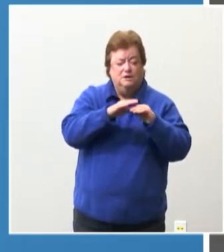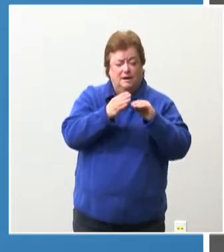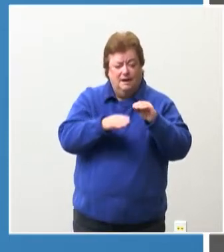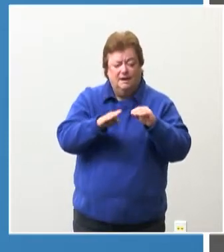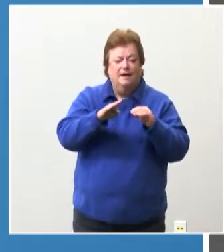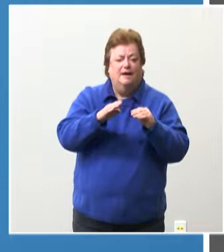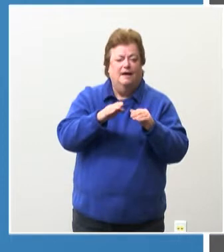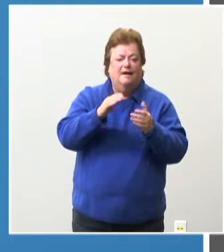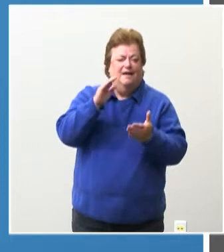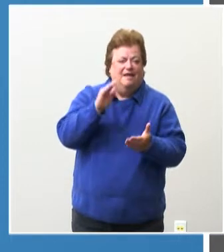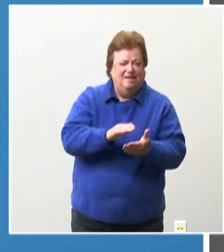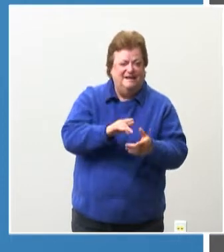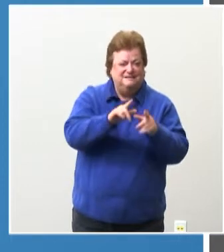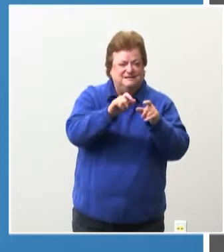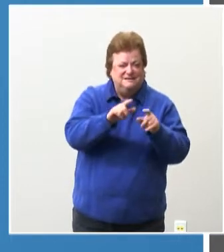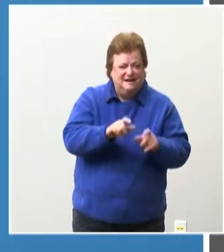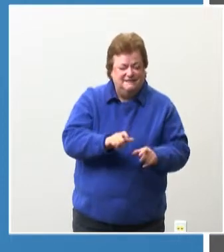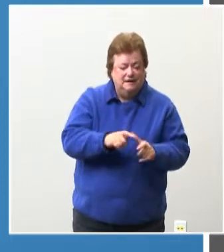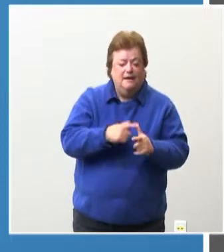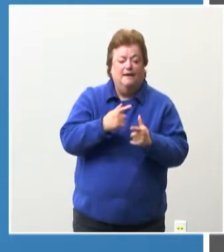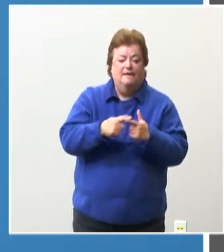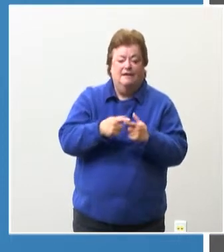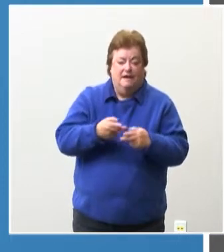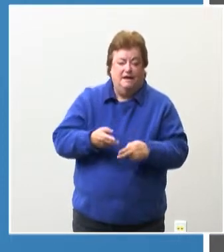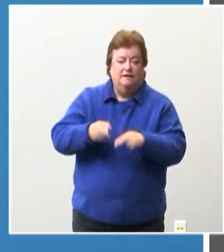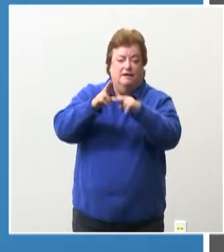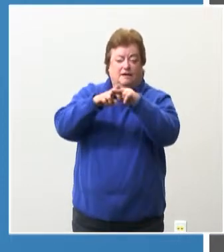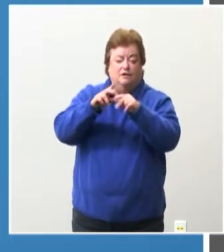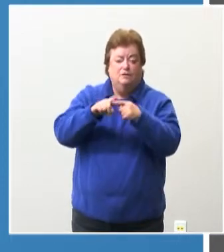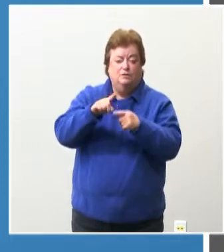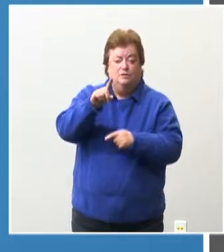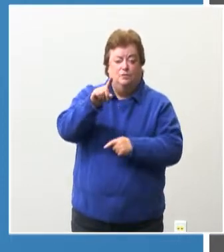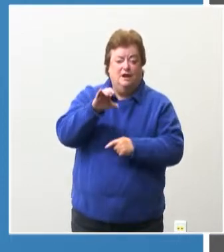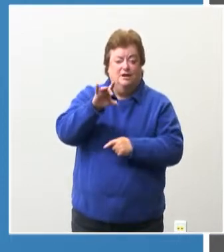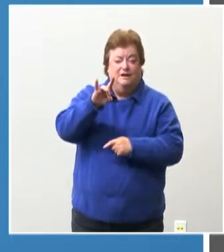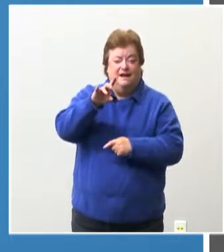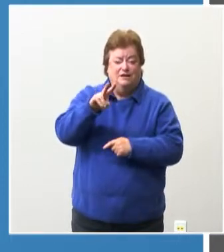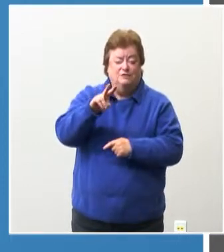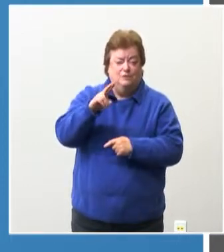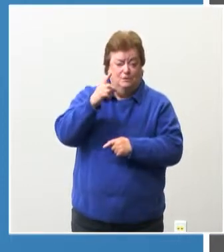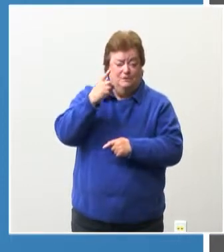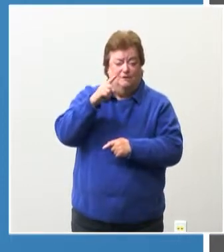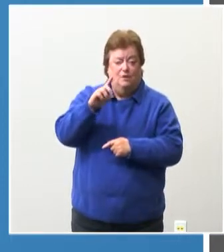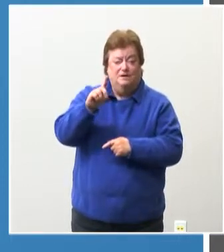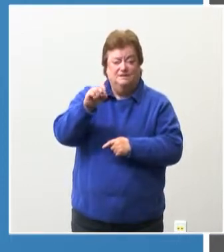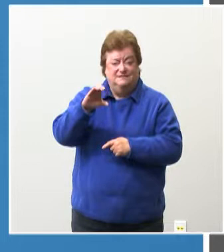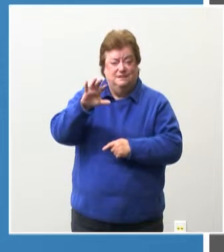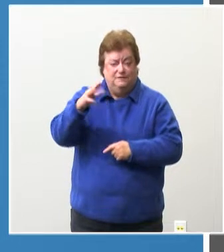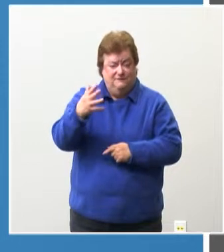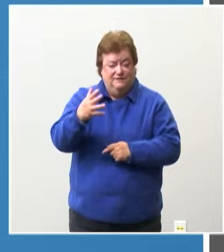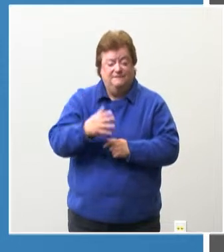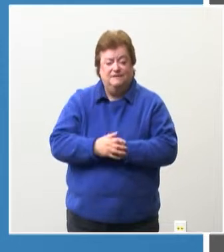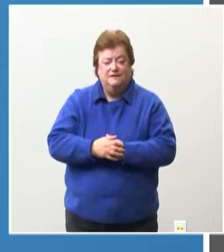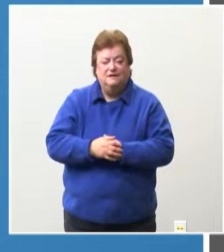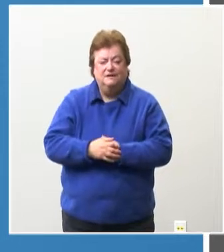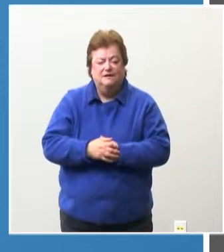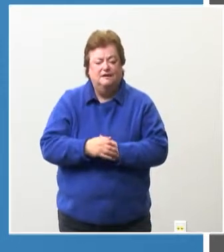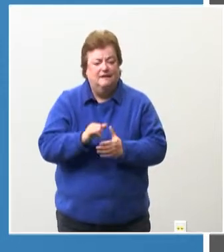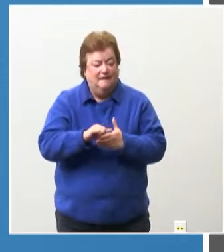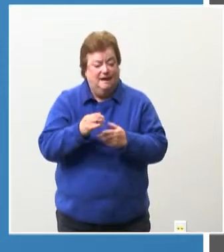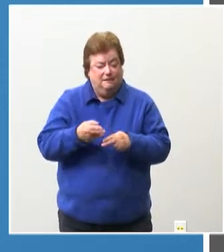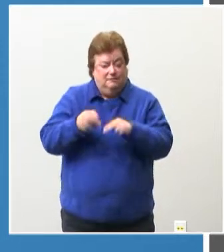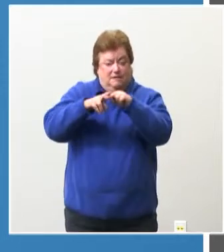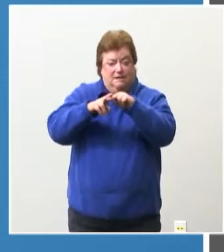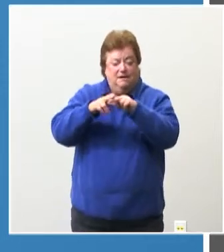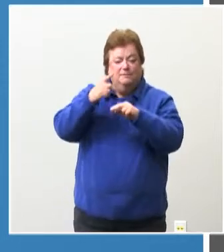less available, and then the sharp jump to 182 cases per day on December 5th. The jump was due to